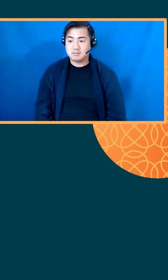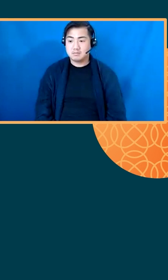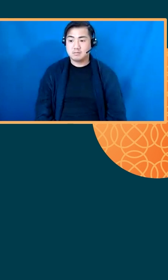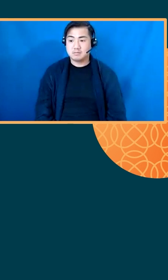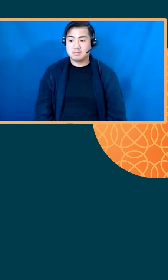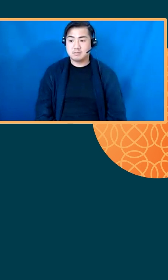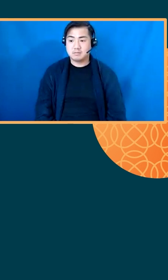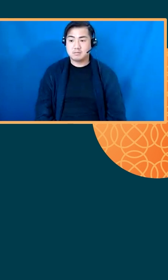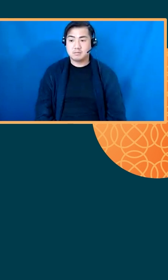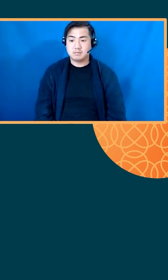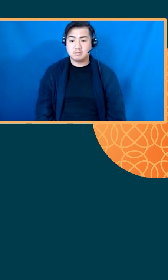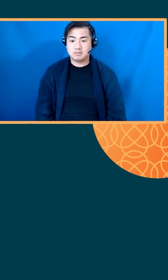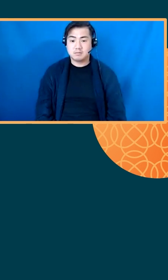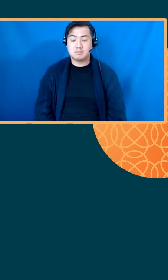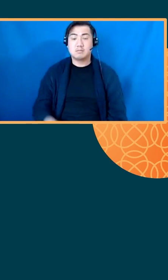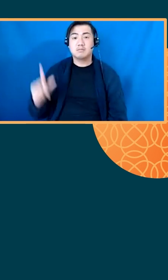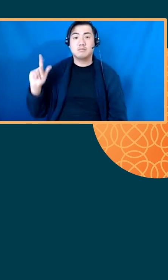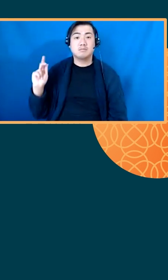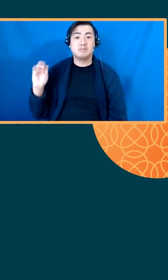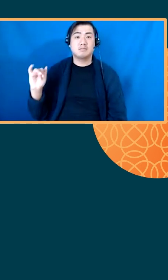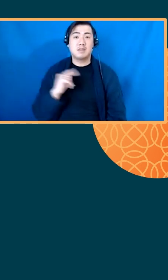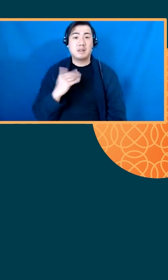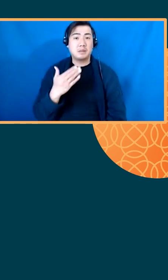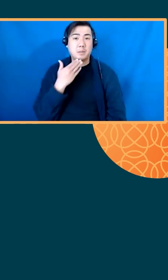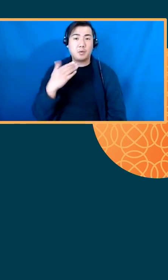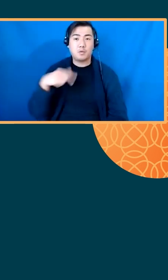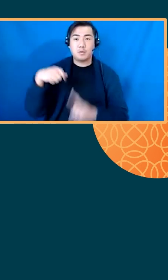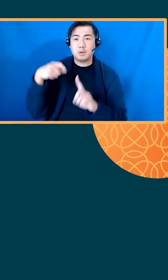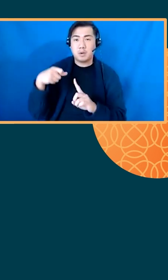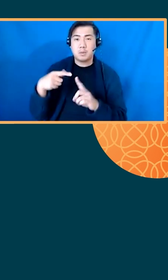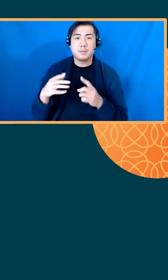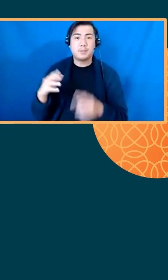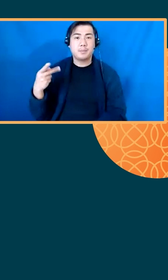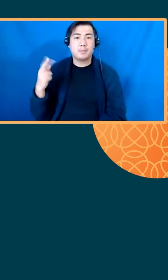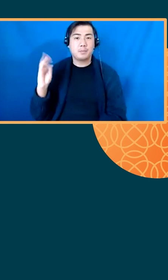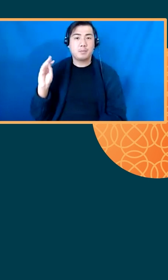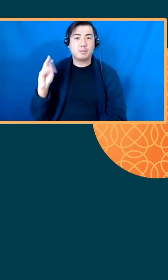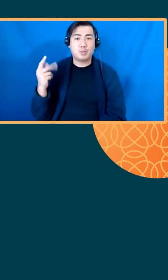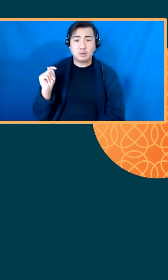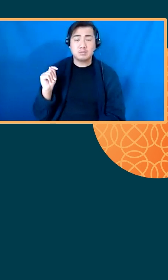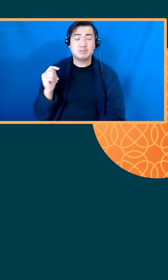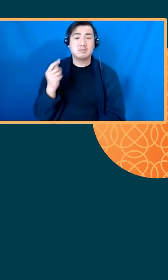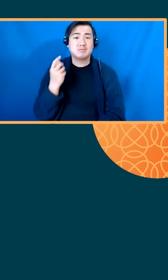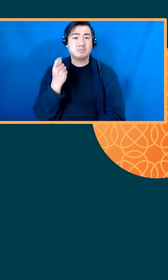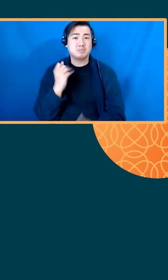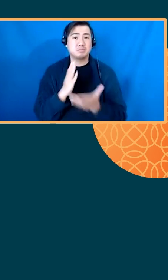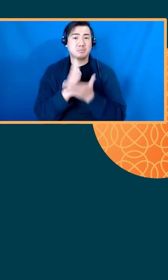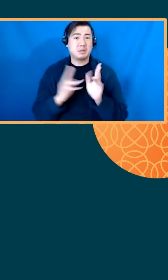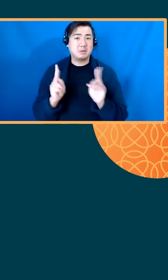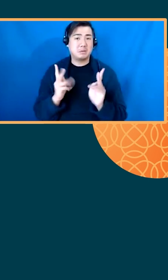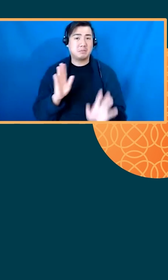allowing to that beautiful prompt, Micah, that people may have a similar